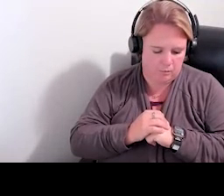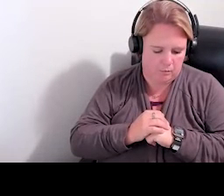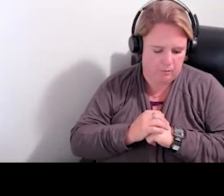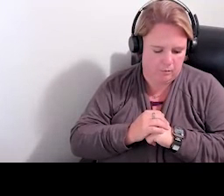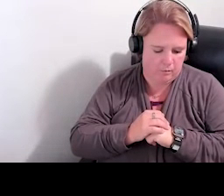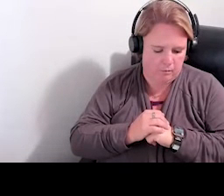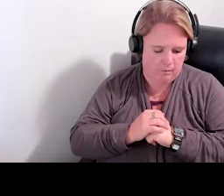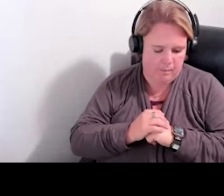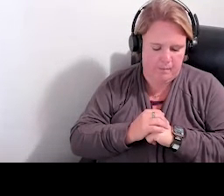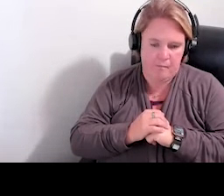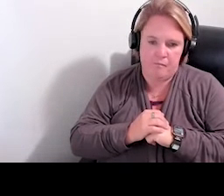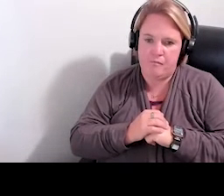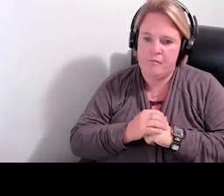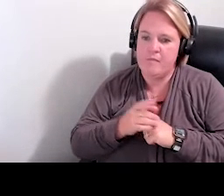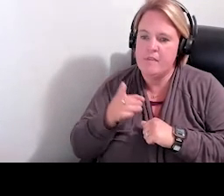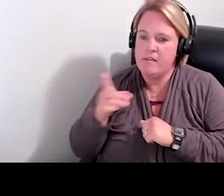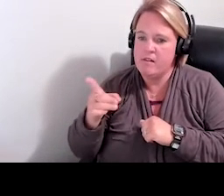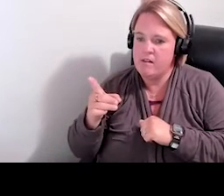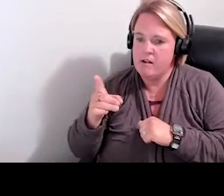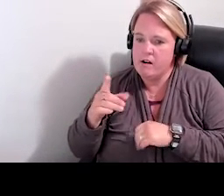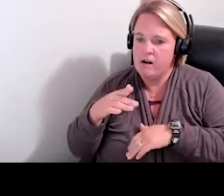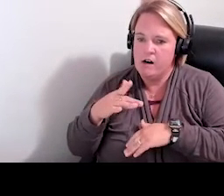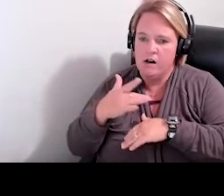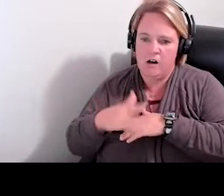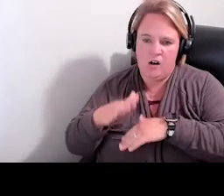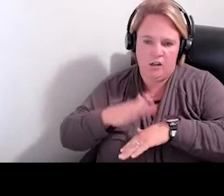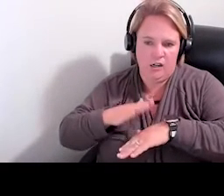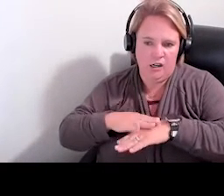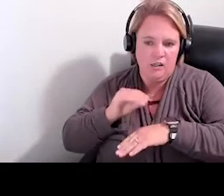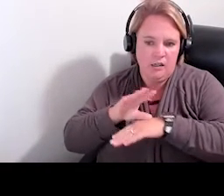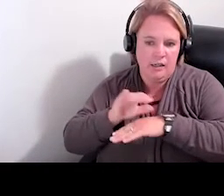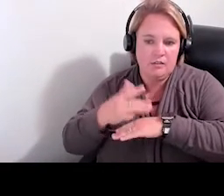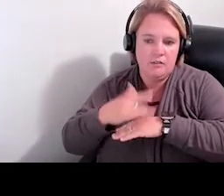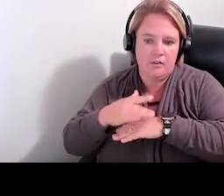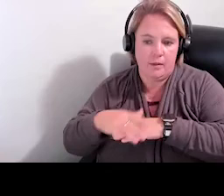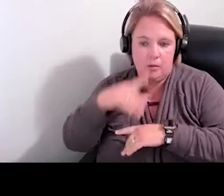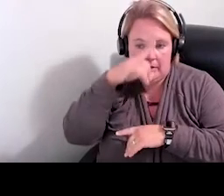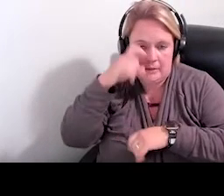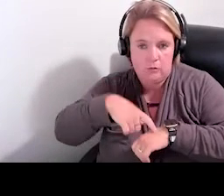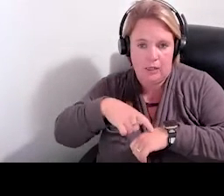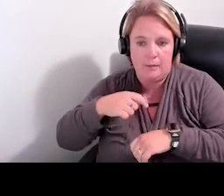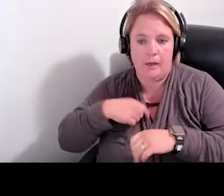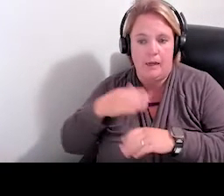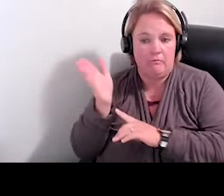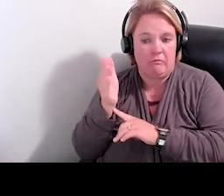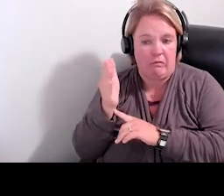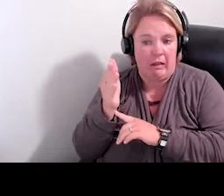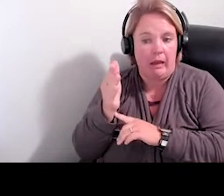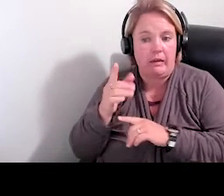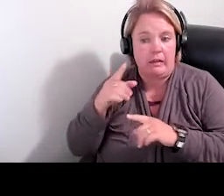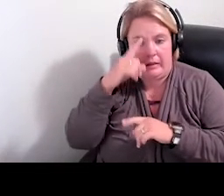Are early alert counselors available during the summer? I raised flags for a couple of students this past summer, but never received a reply or response for either